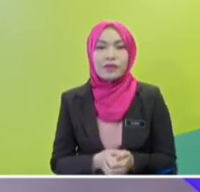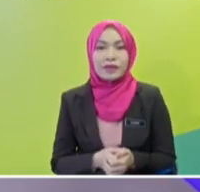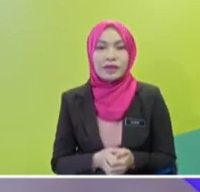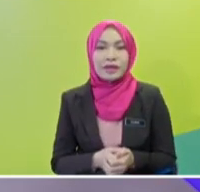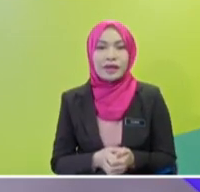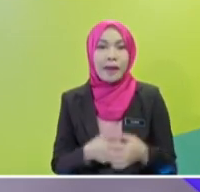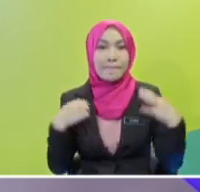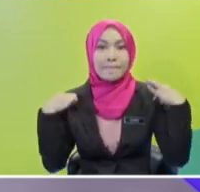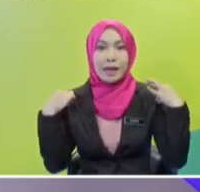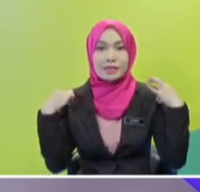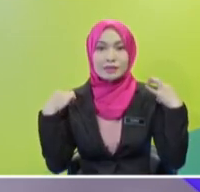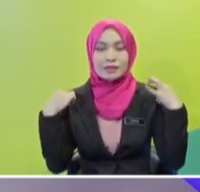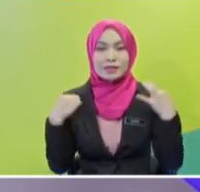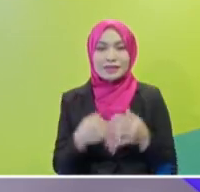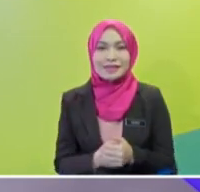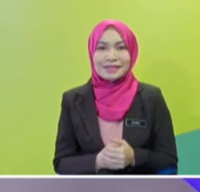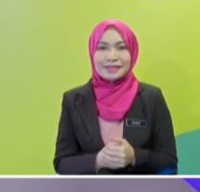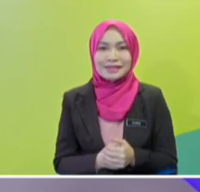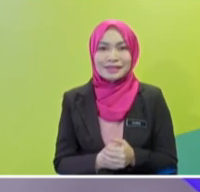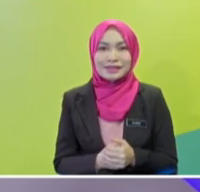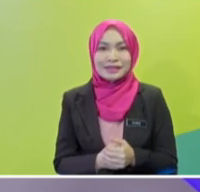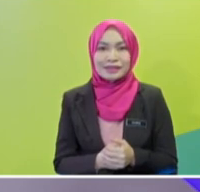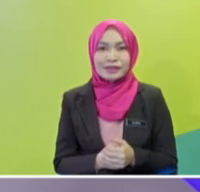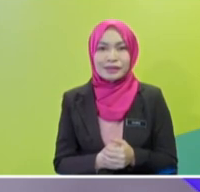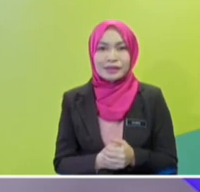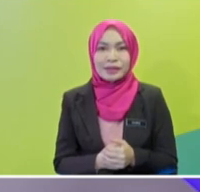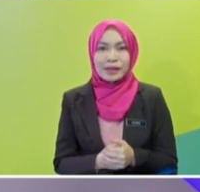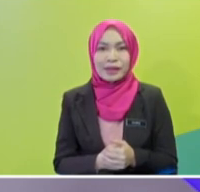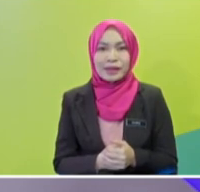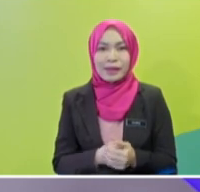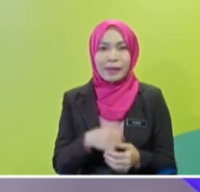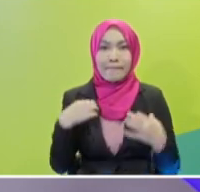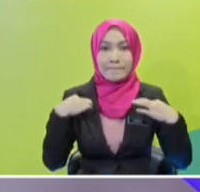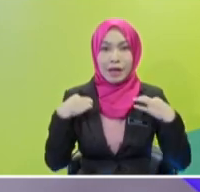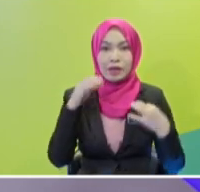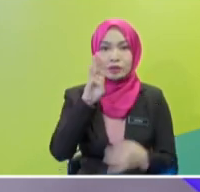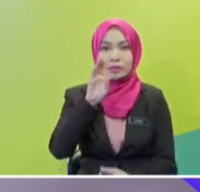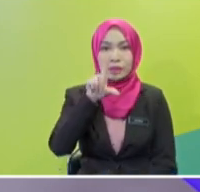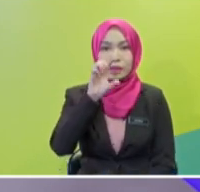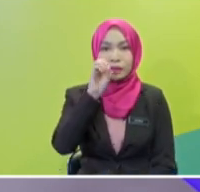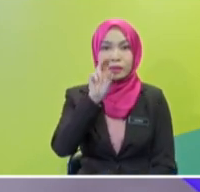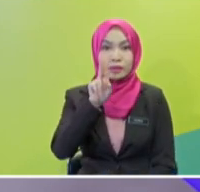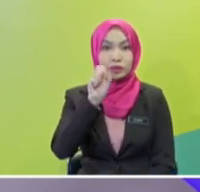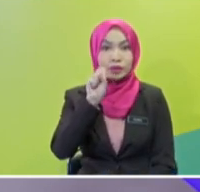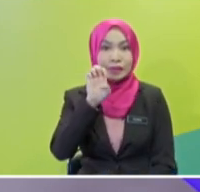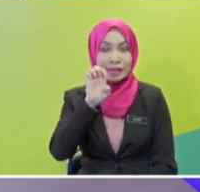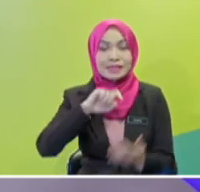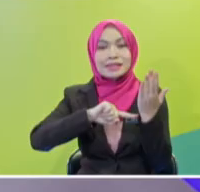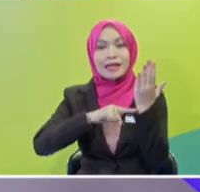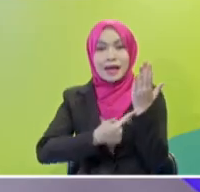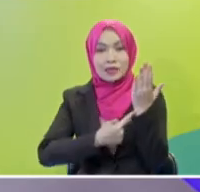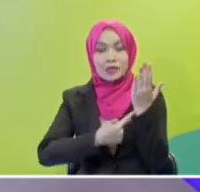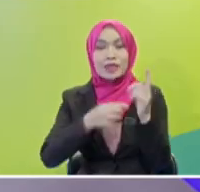I have here with me a blouse. Okay. So blouse. So it starts with the letter B.